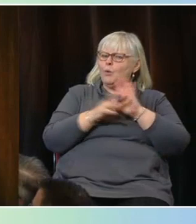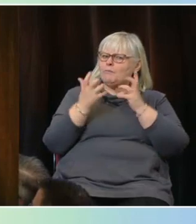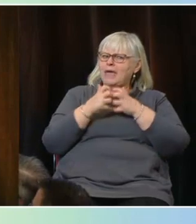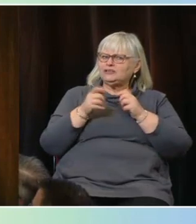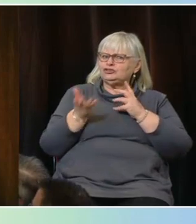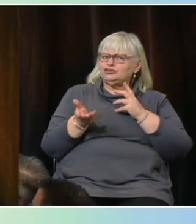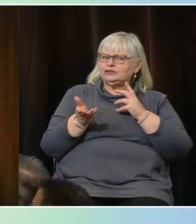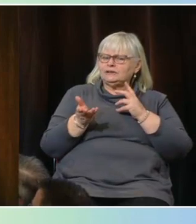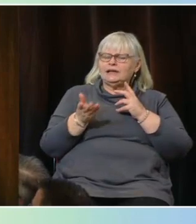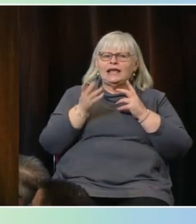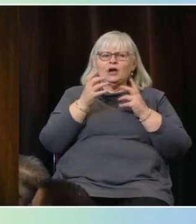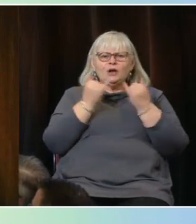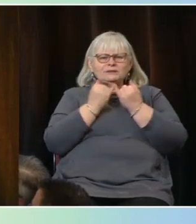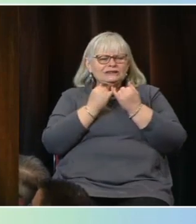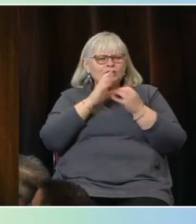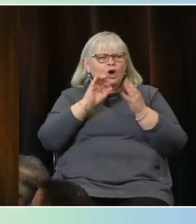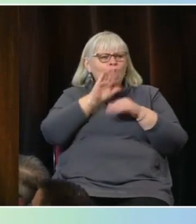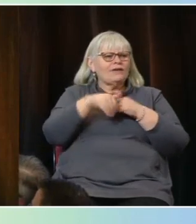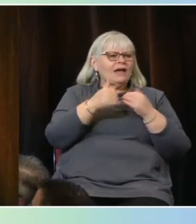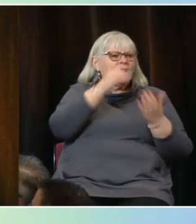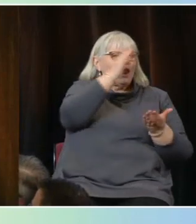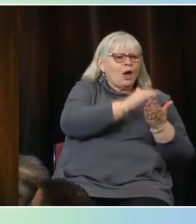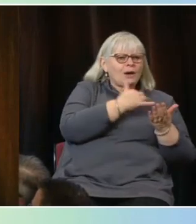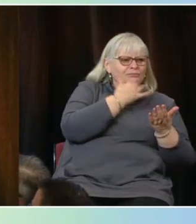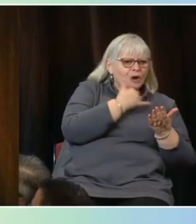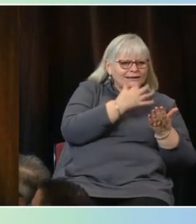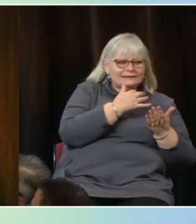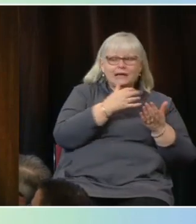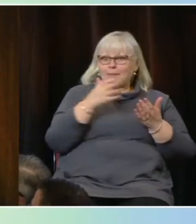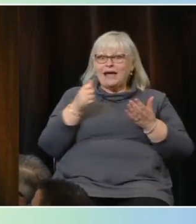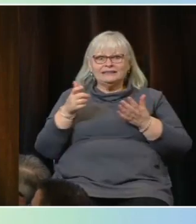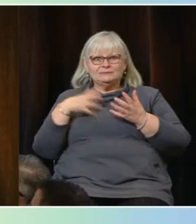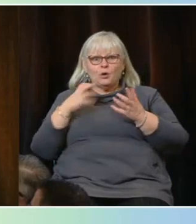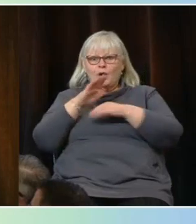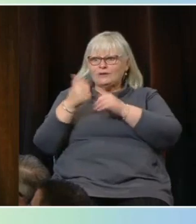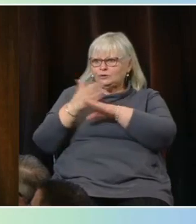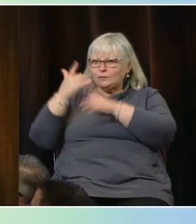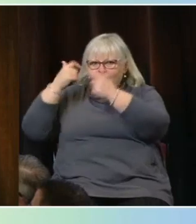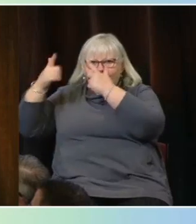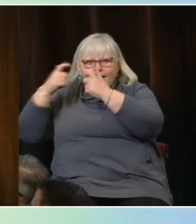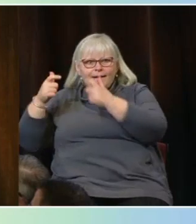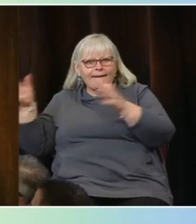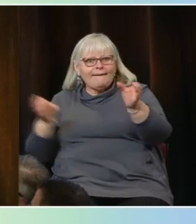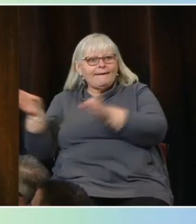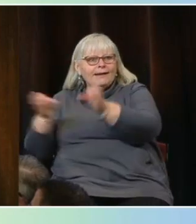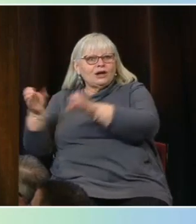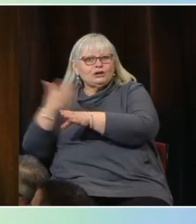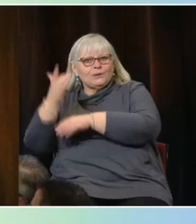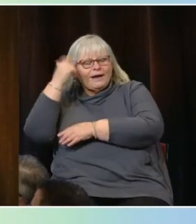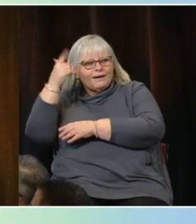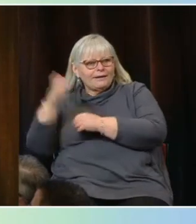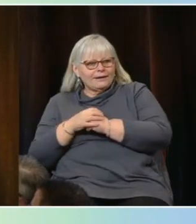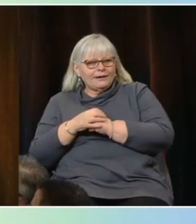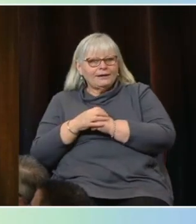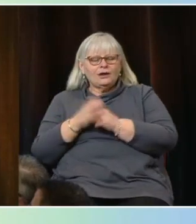not just about lower prices but the Relentless quest to innovate and deliver new and better products and services the former head of the a Triple C